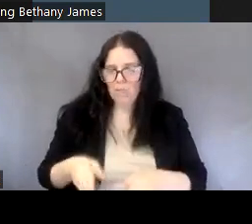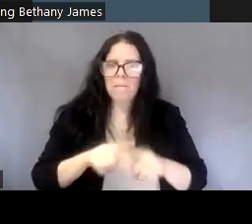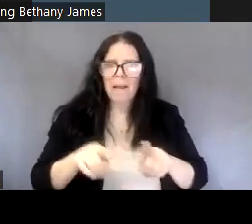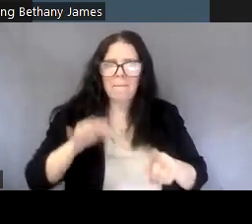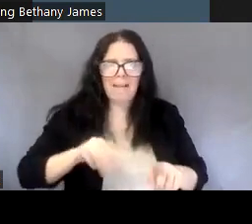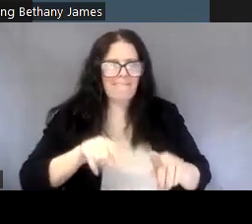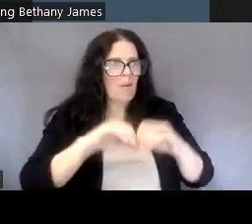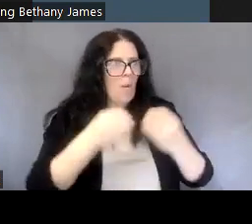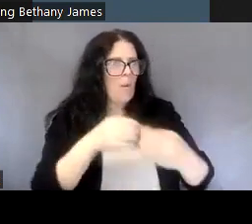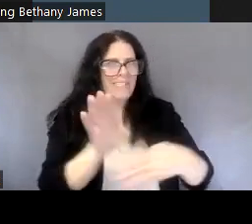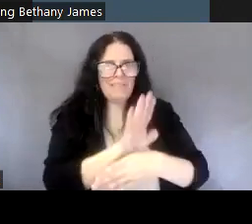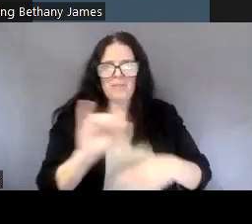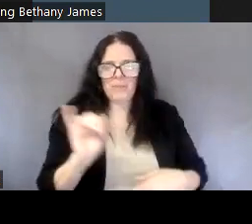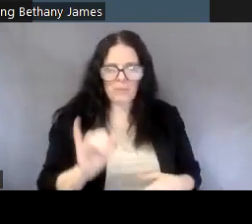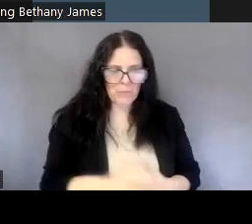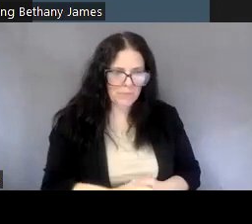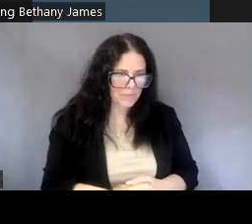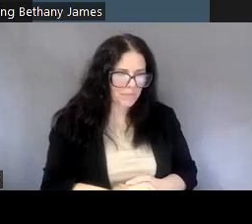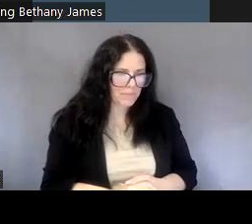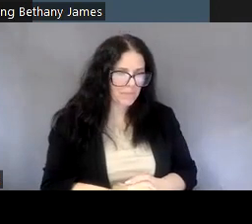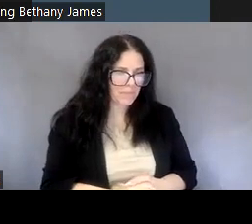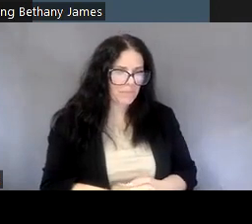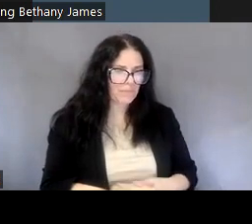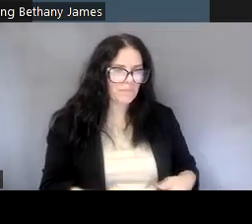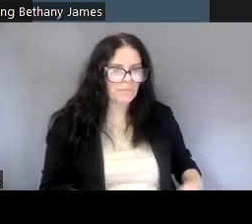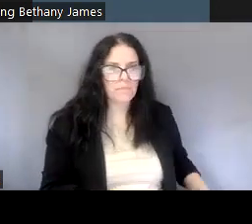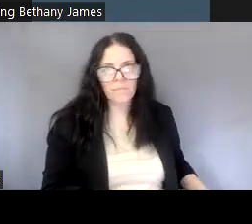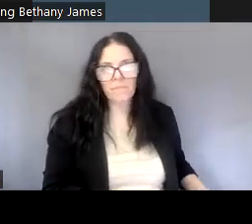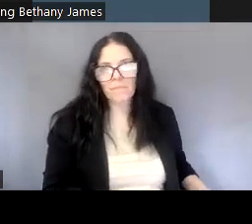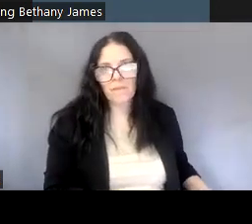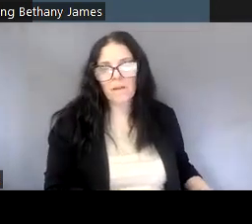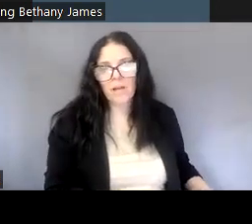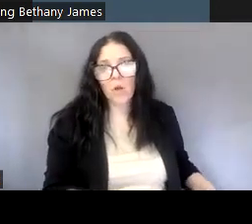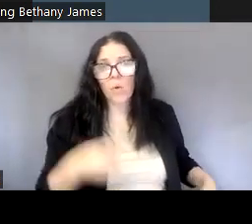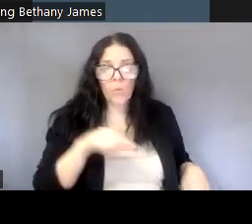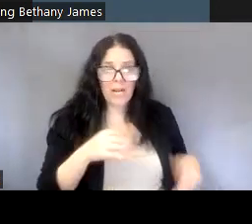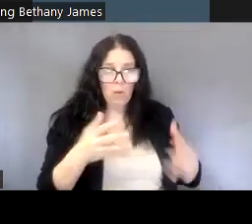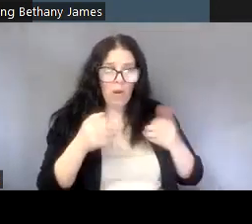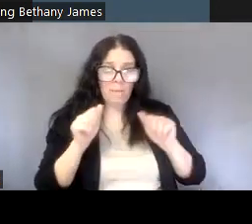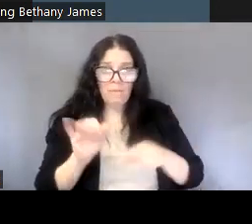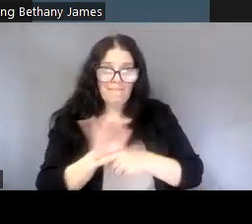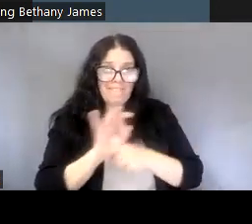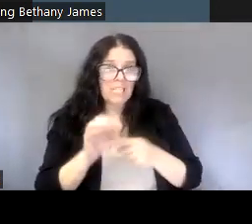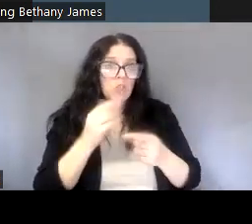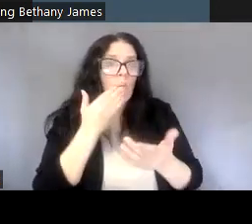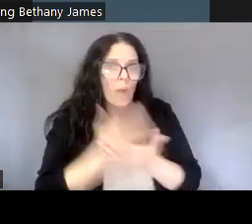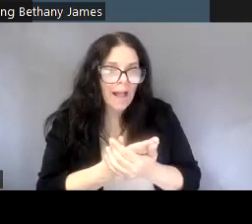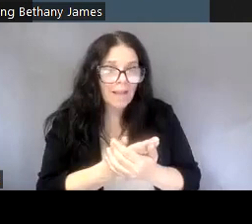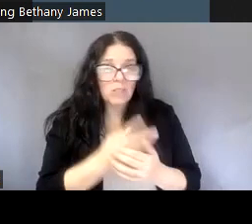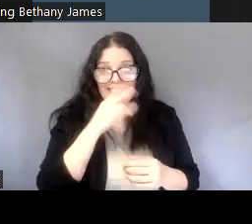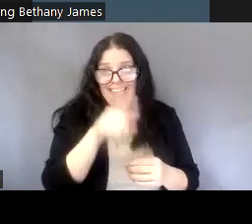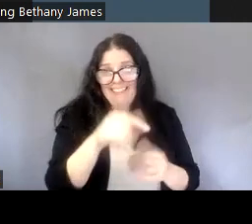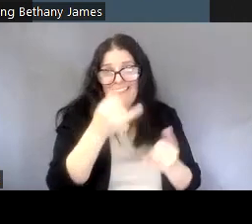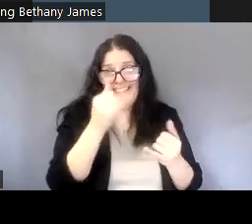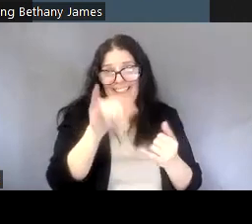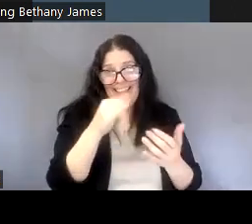So we want people to be able to function well. As it says in the last bullet on this slide,